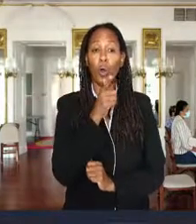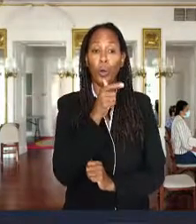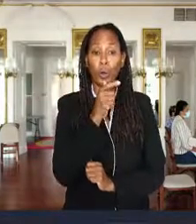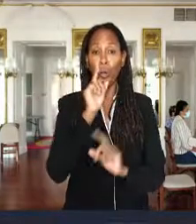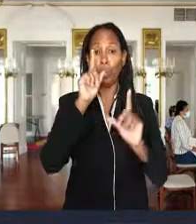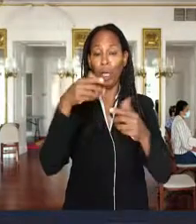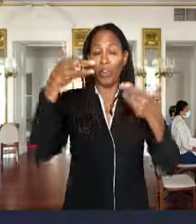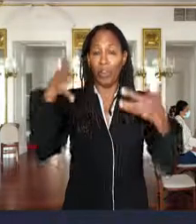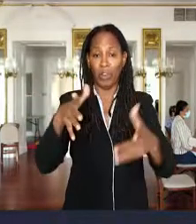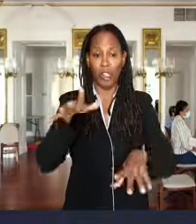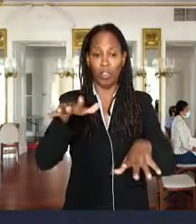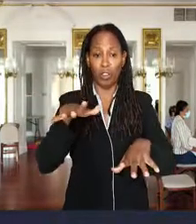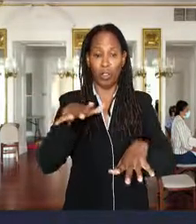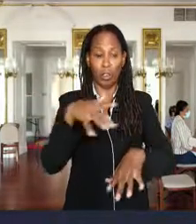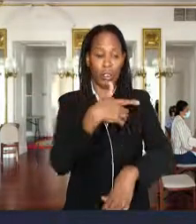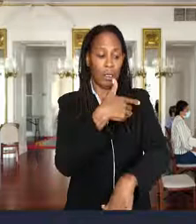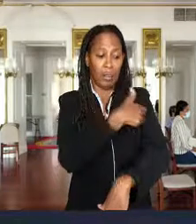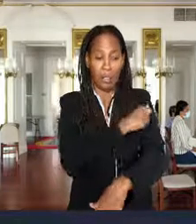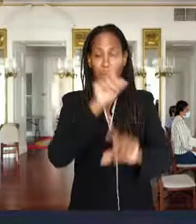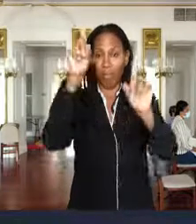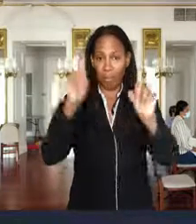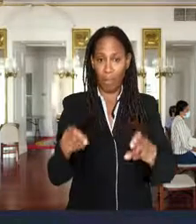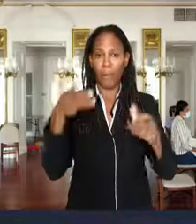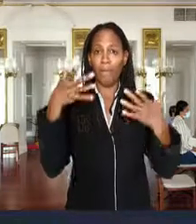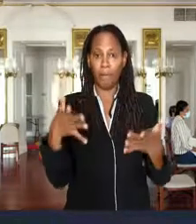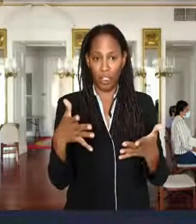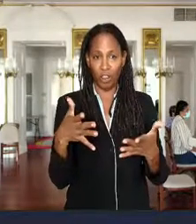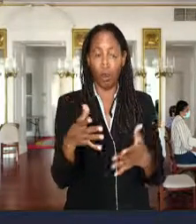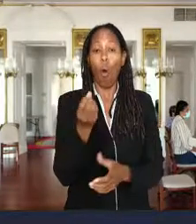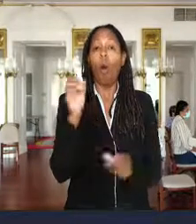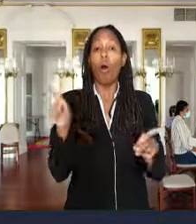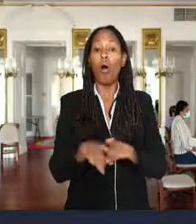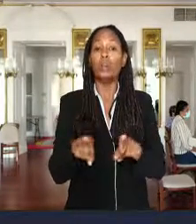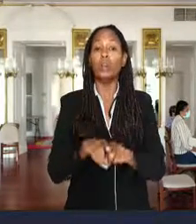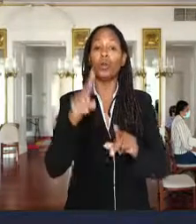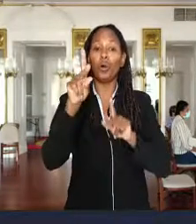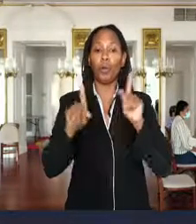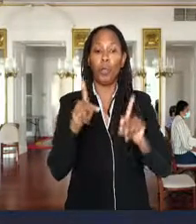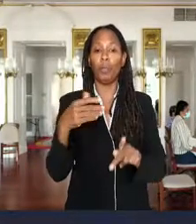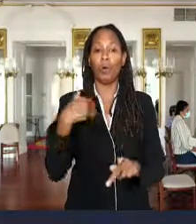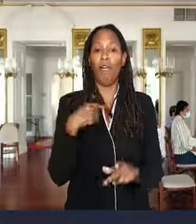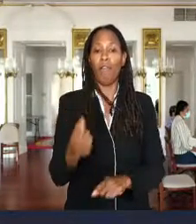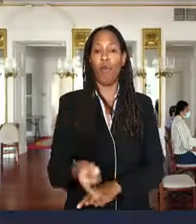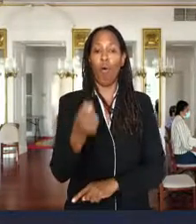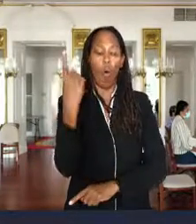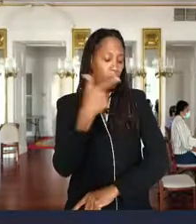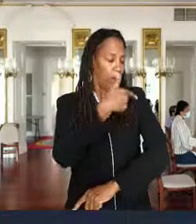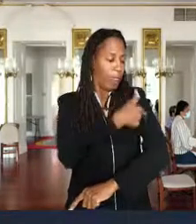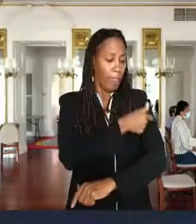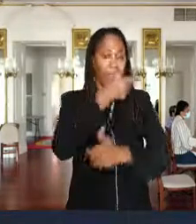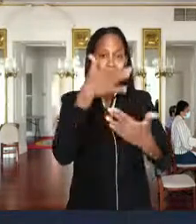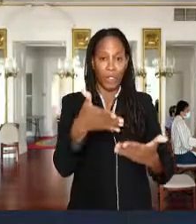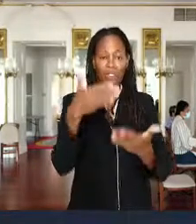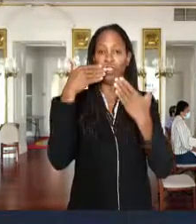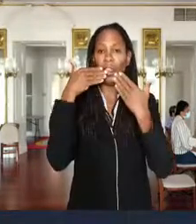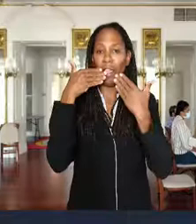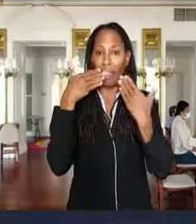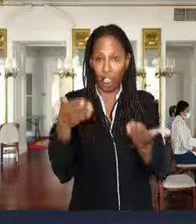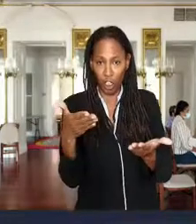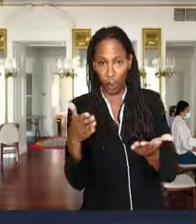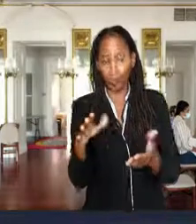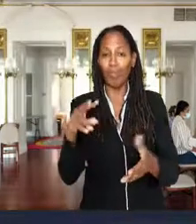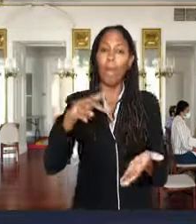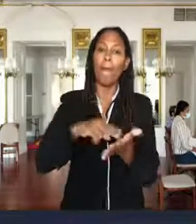44,062 individuals have had at least one dose of a vaccine, which means that about